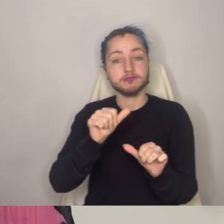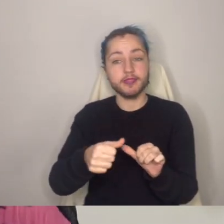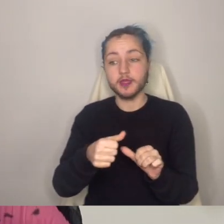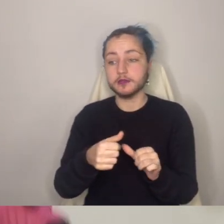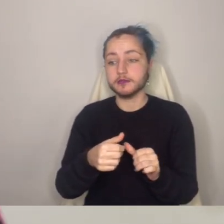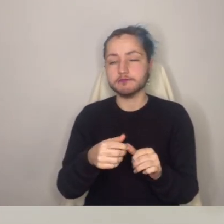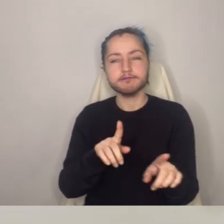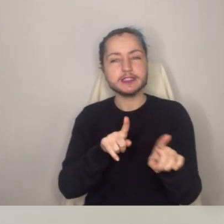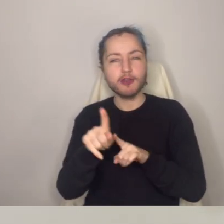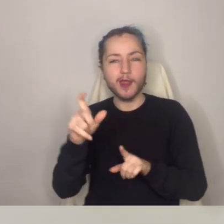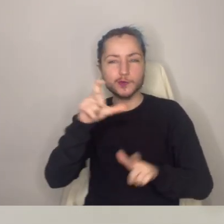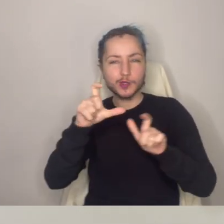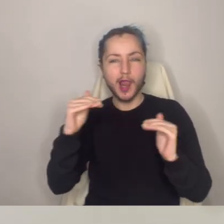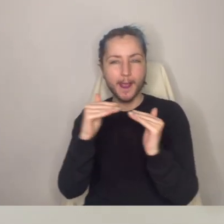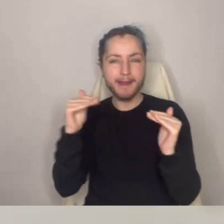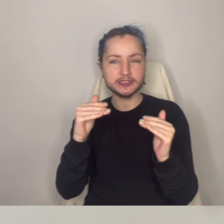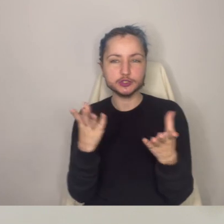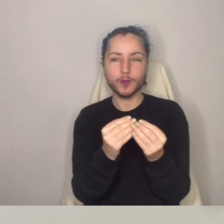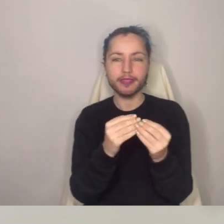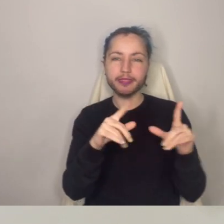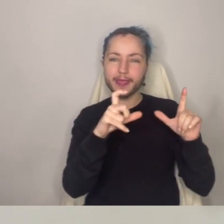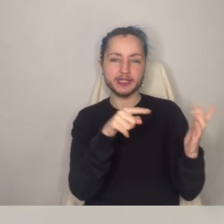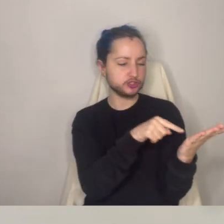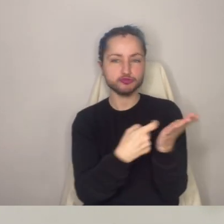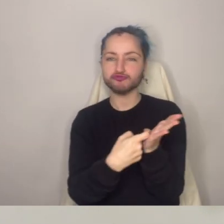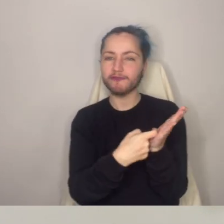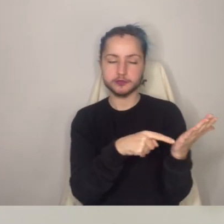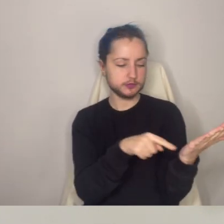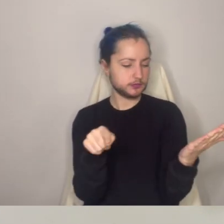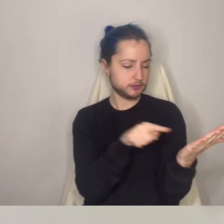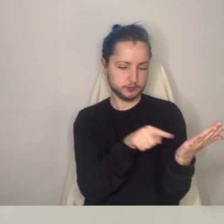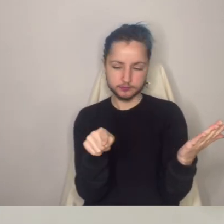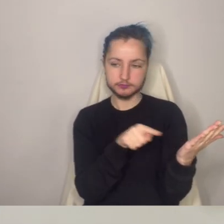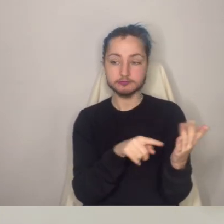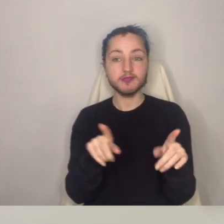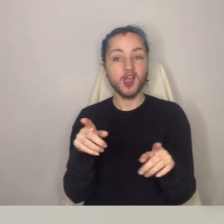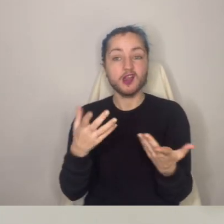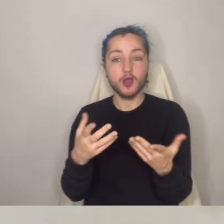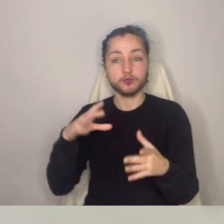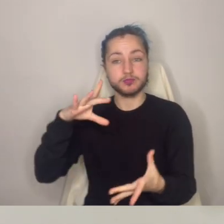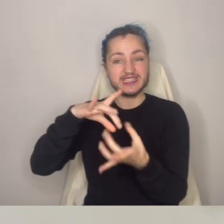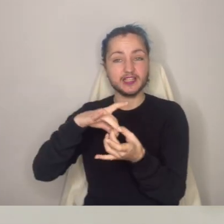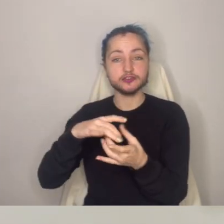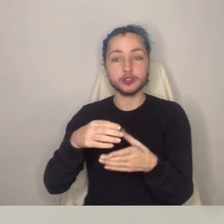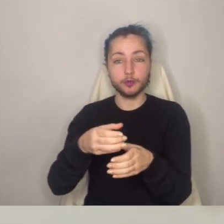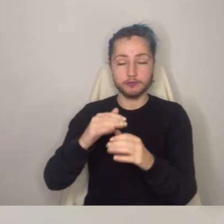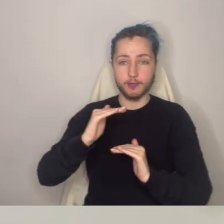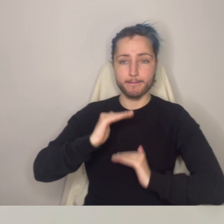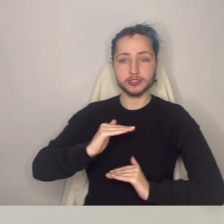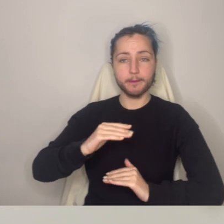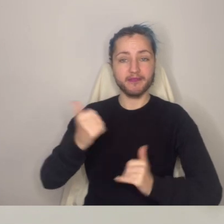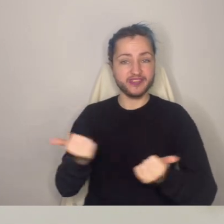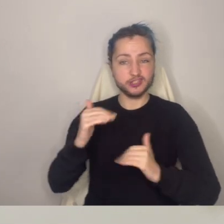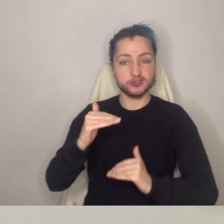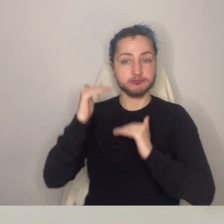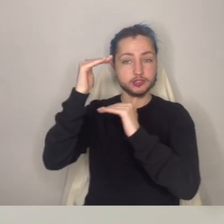about trying to colour match to your original image and attaching those. So I've already got the bottom shape. I'm now